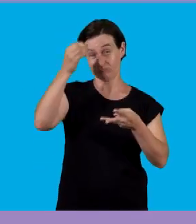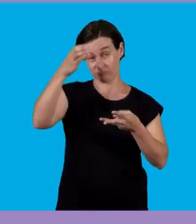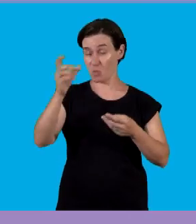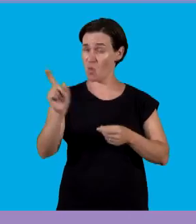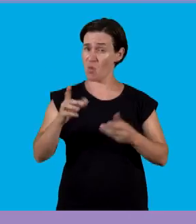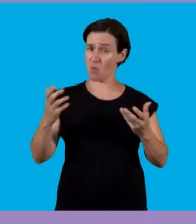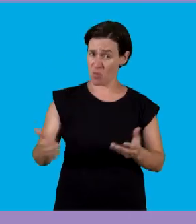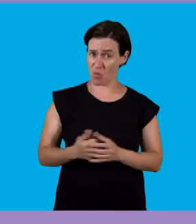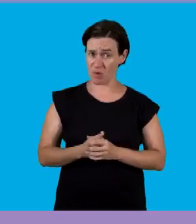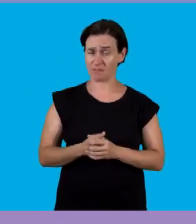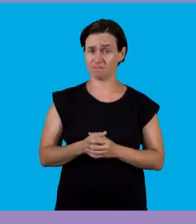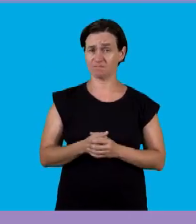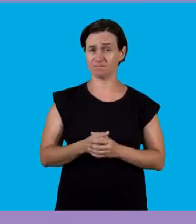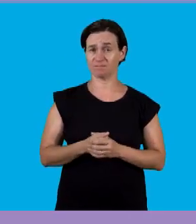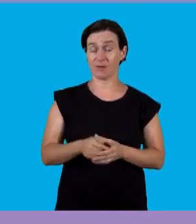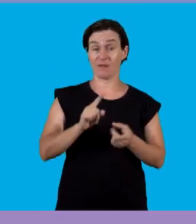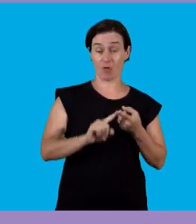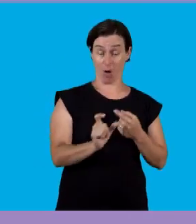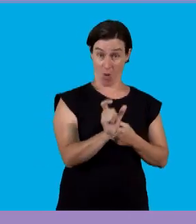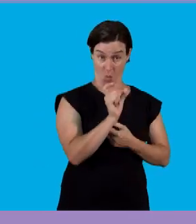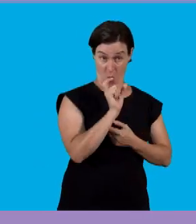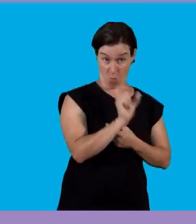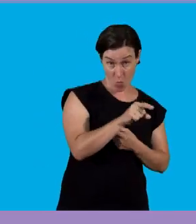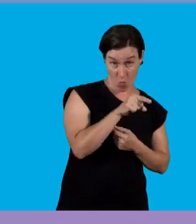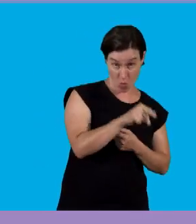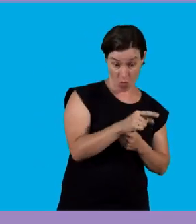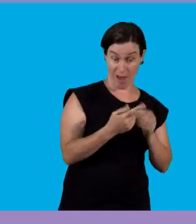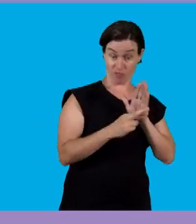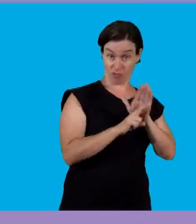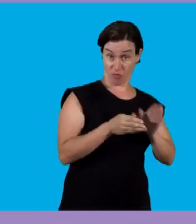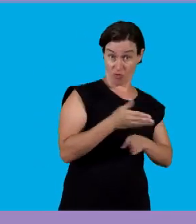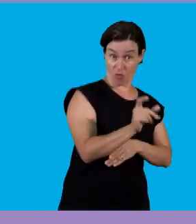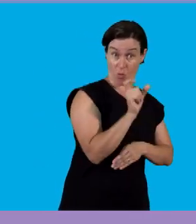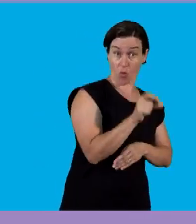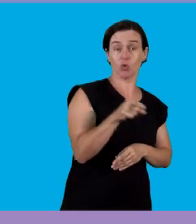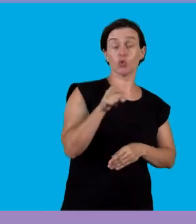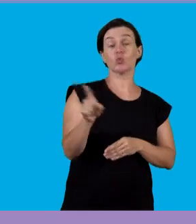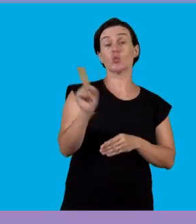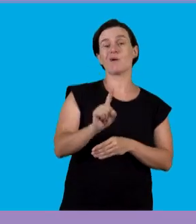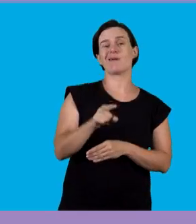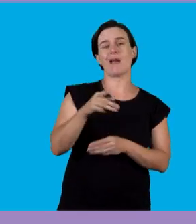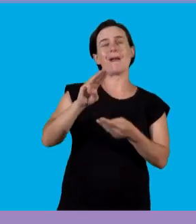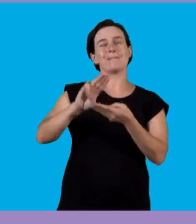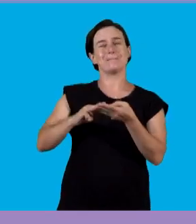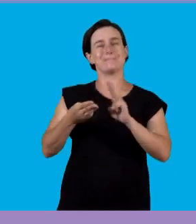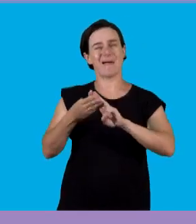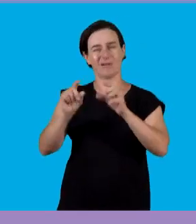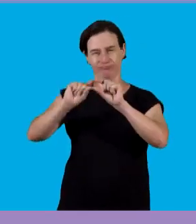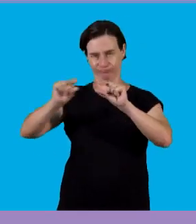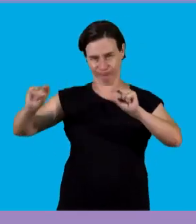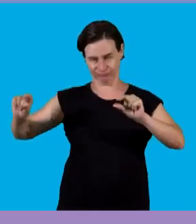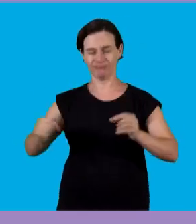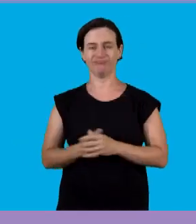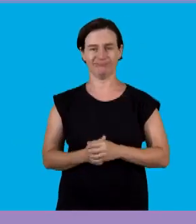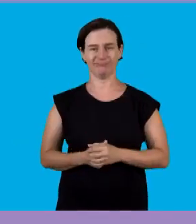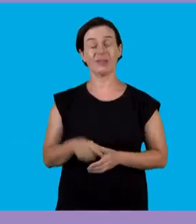last concept, we are going to look at from the word representations to the formulas and